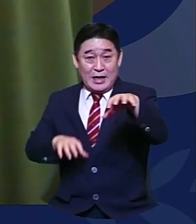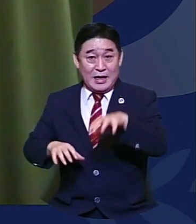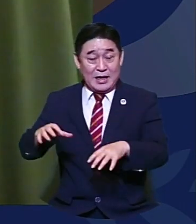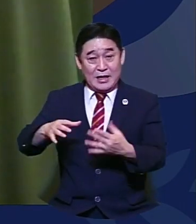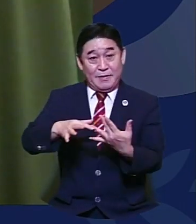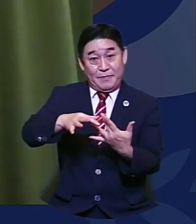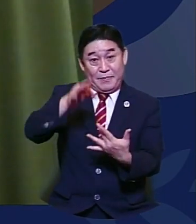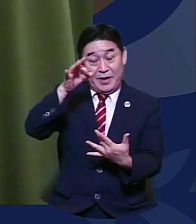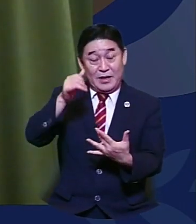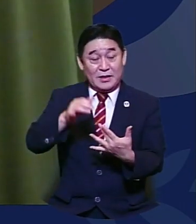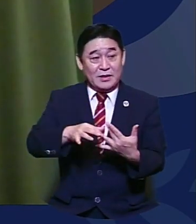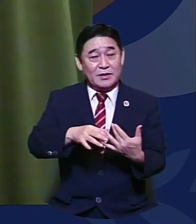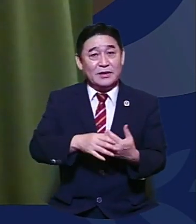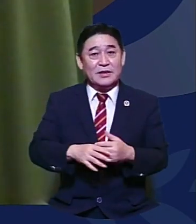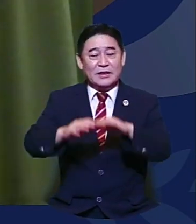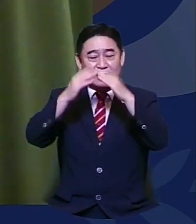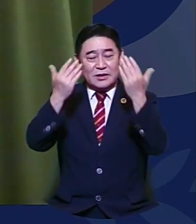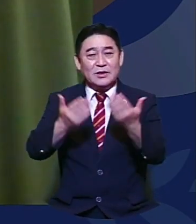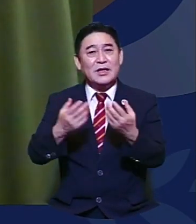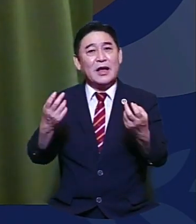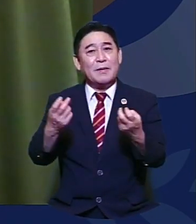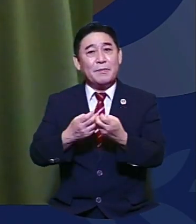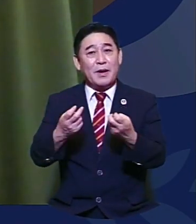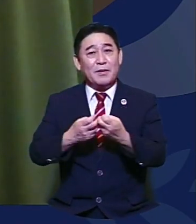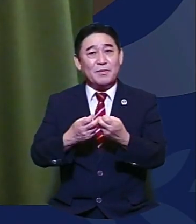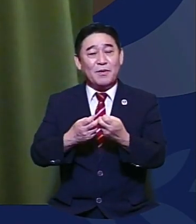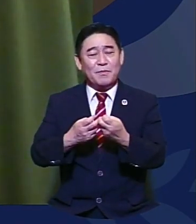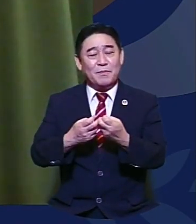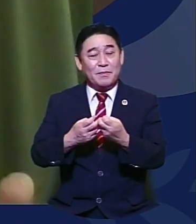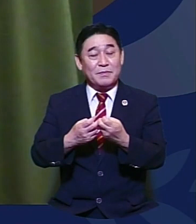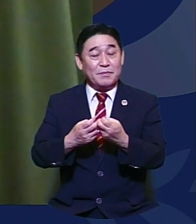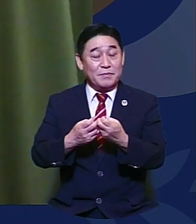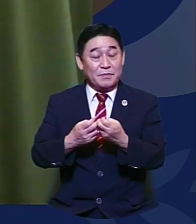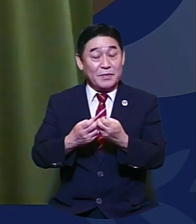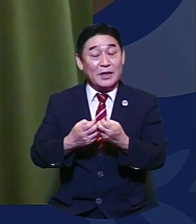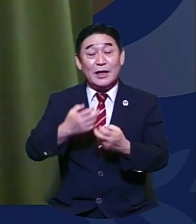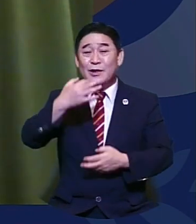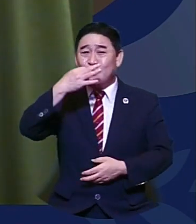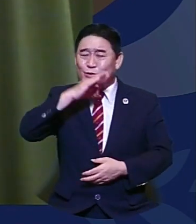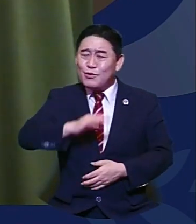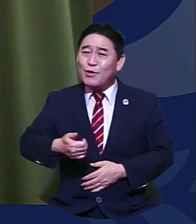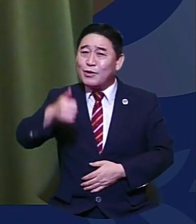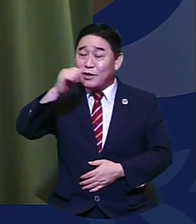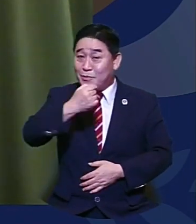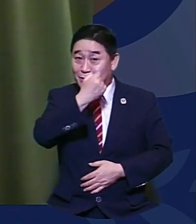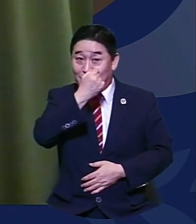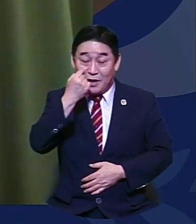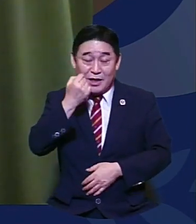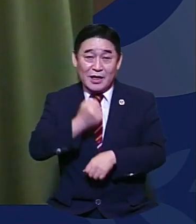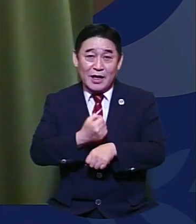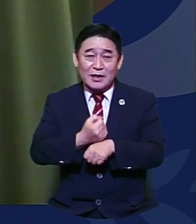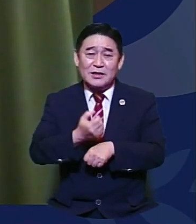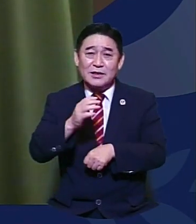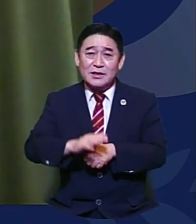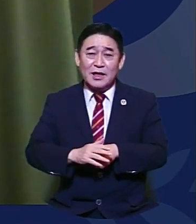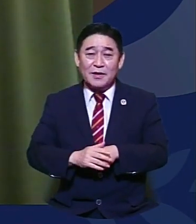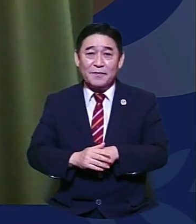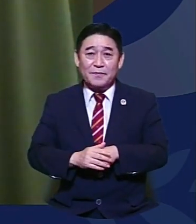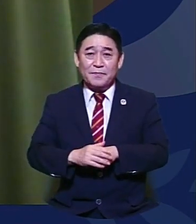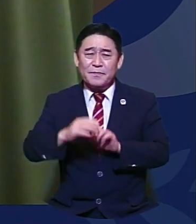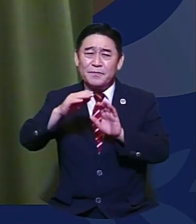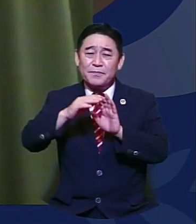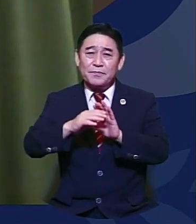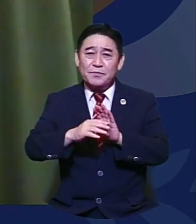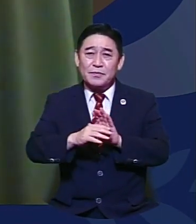entire methodology. And so now that we have those 4 together, we can actually begin to look at the patterns and respond to that